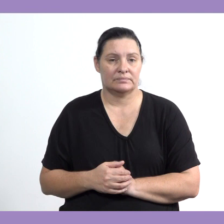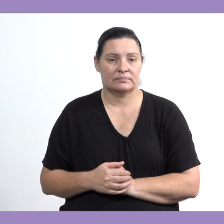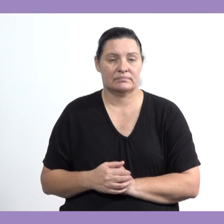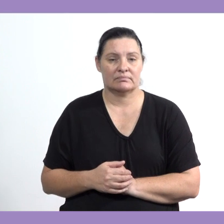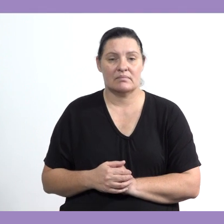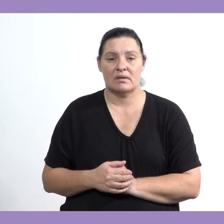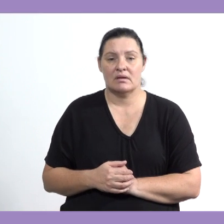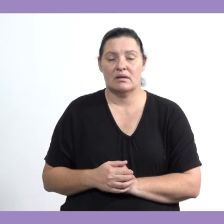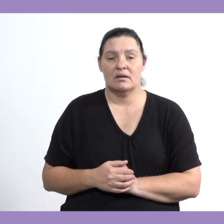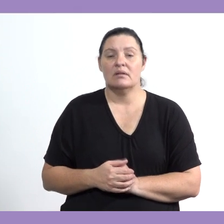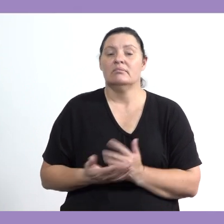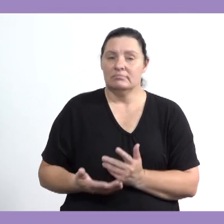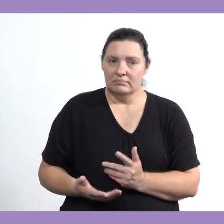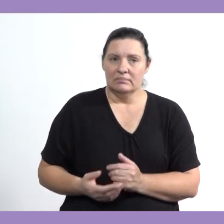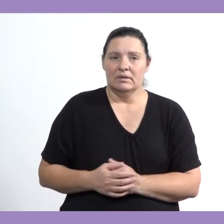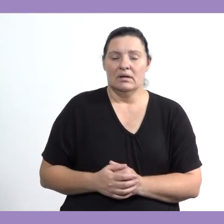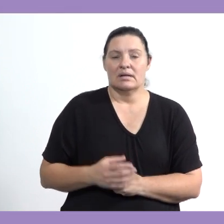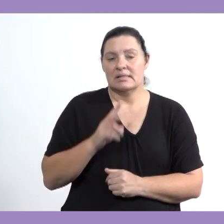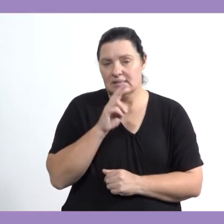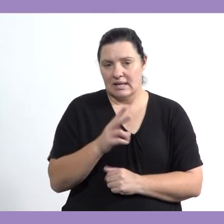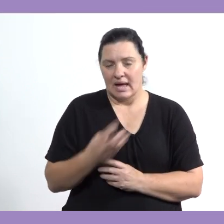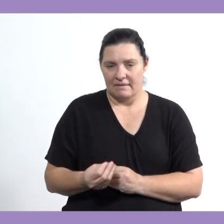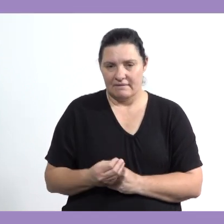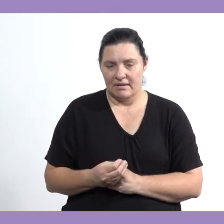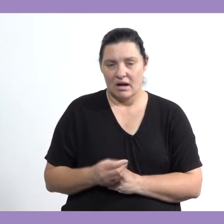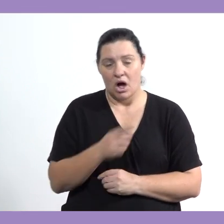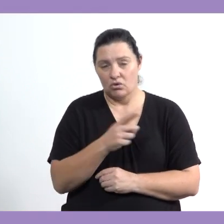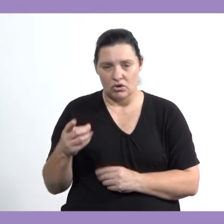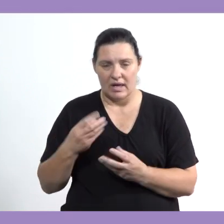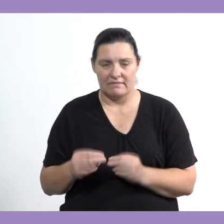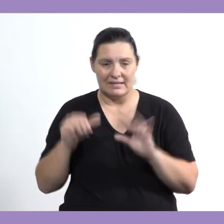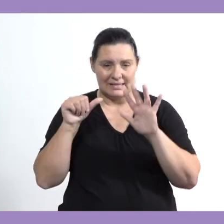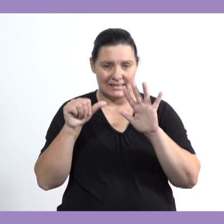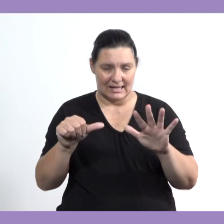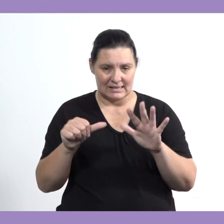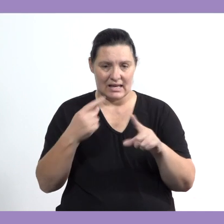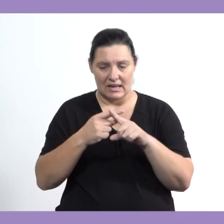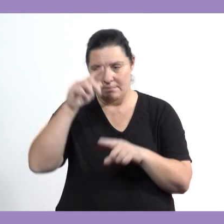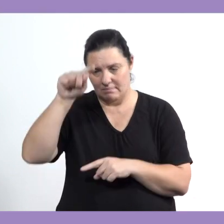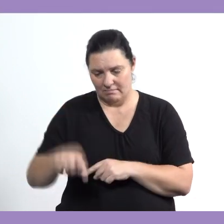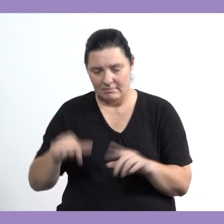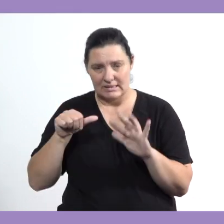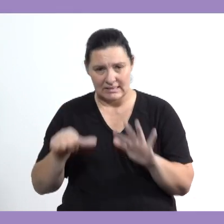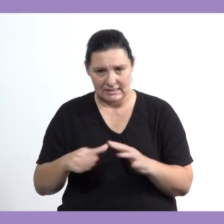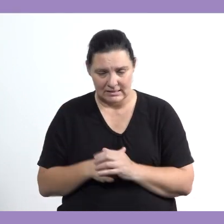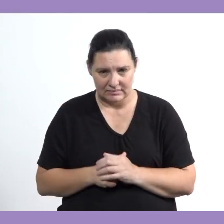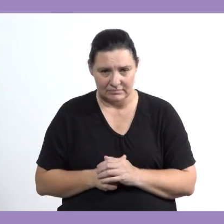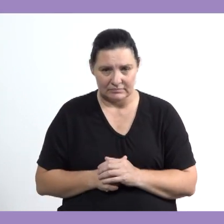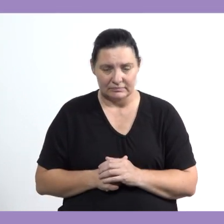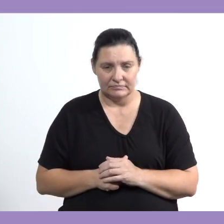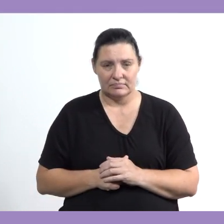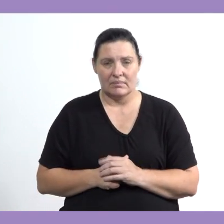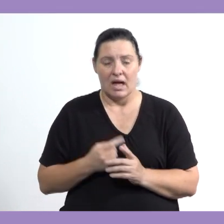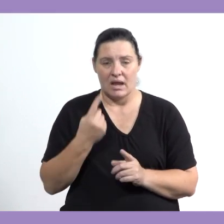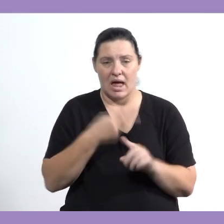like? If we go to the next one, there it is, and we can see that across there we have 6 blocks, and we are